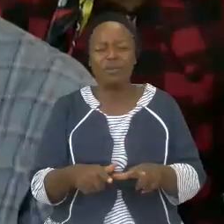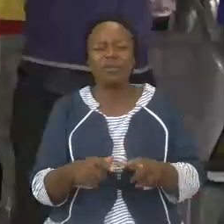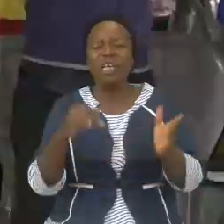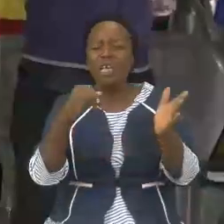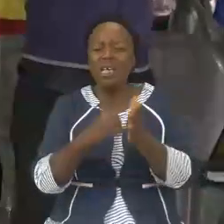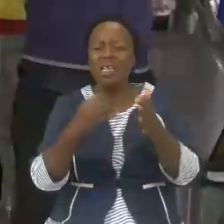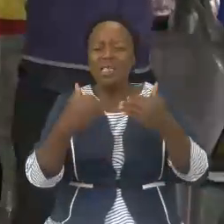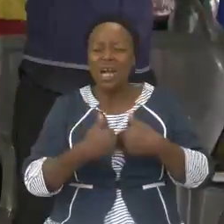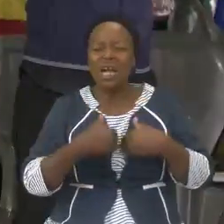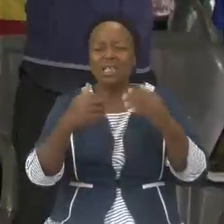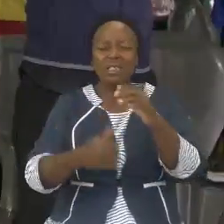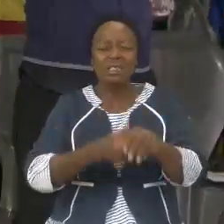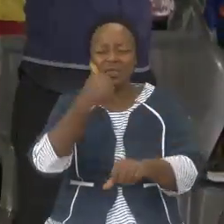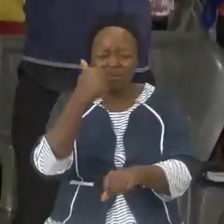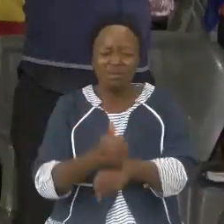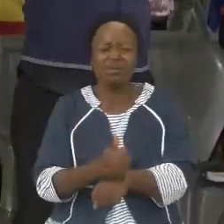is confirmed.